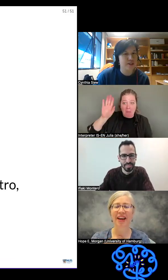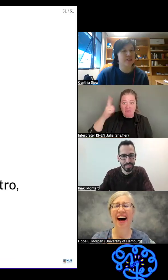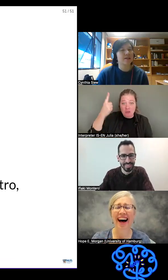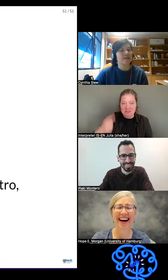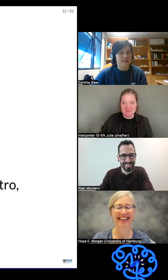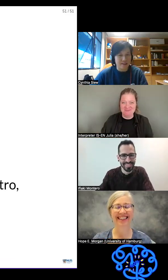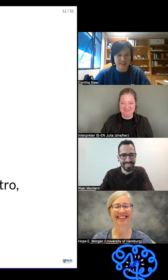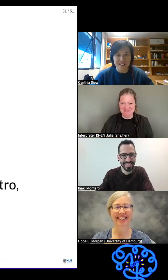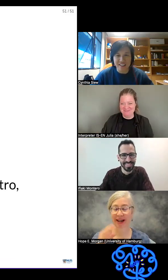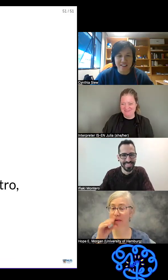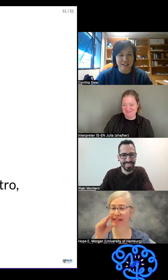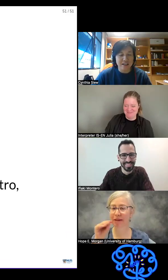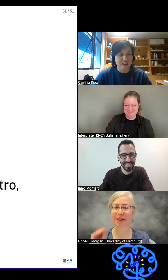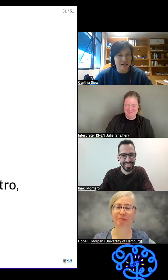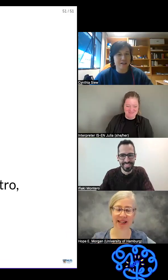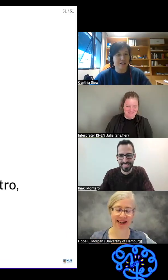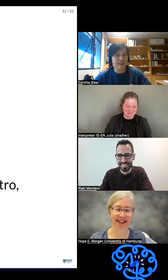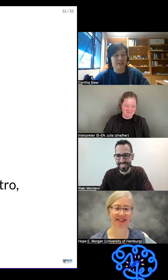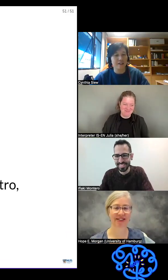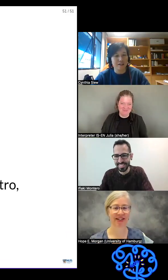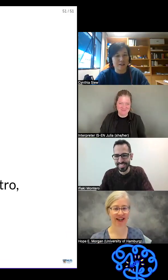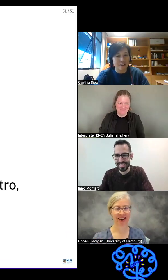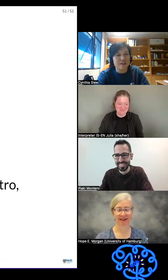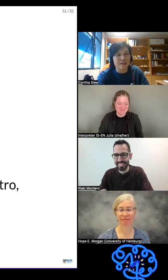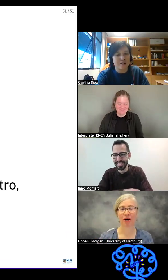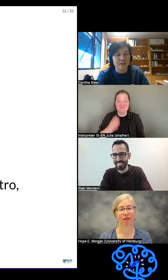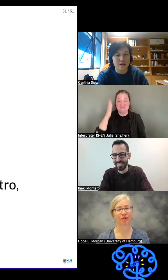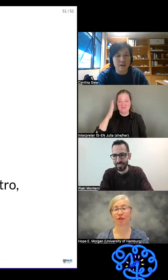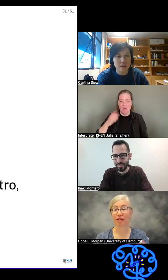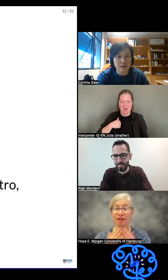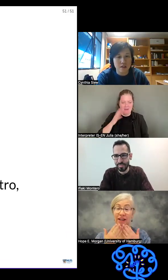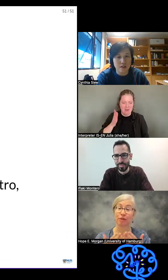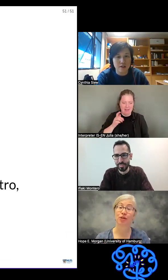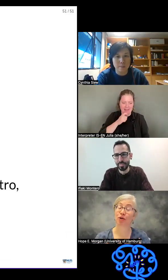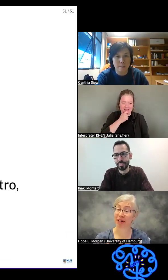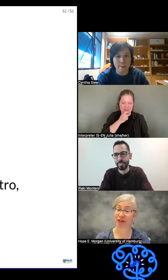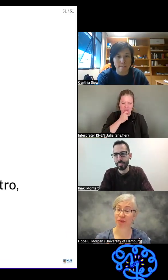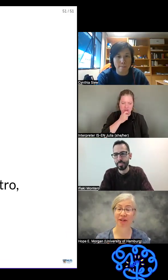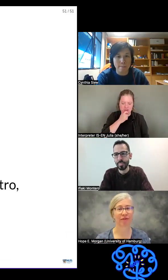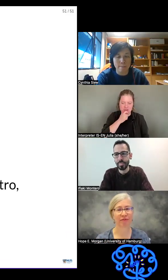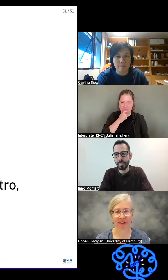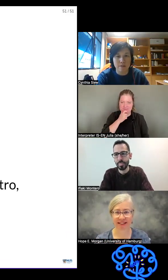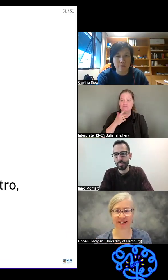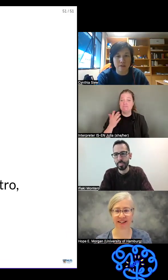first. Okay, Yeah. I'll be speaking in English. First of all, thank you so much. What a fascinating